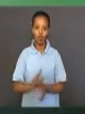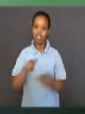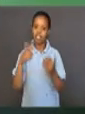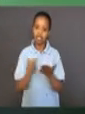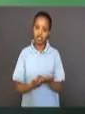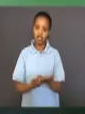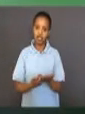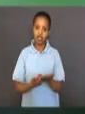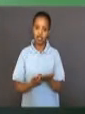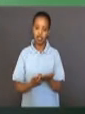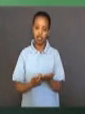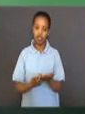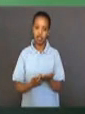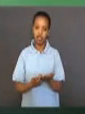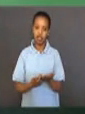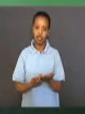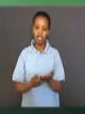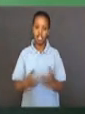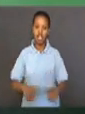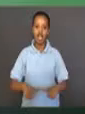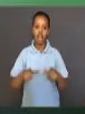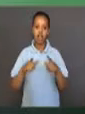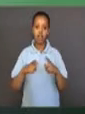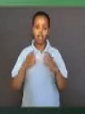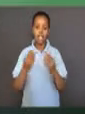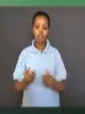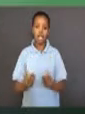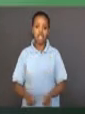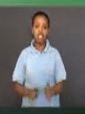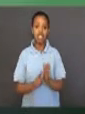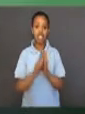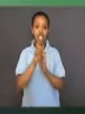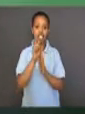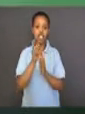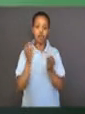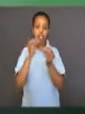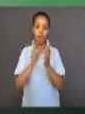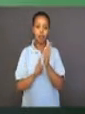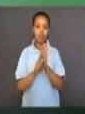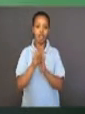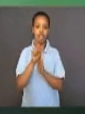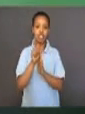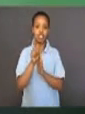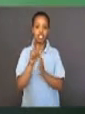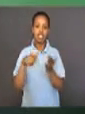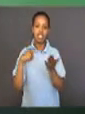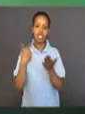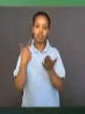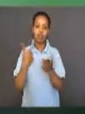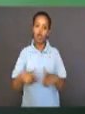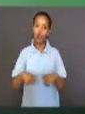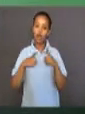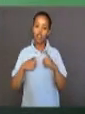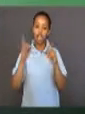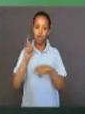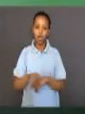So, in order for life to develop further, there needed to be a